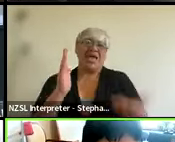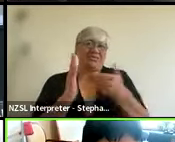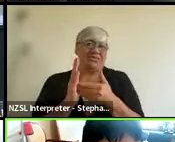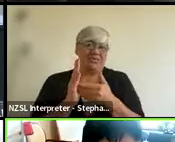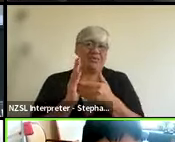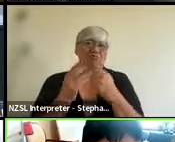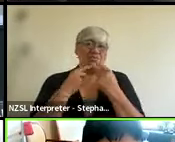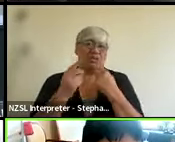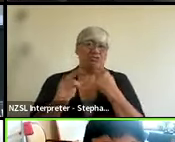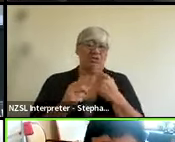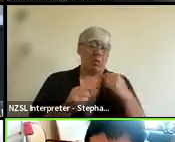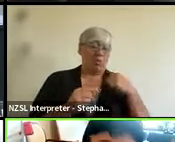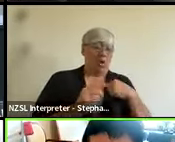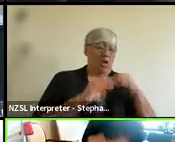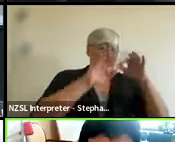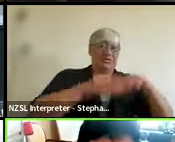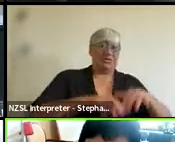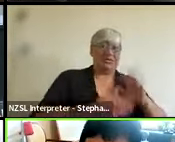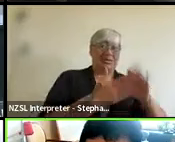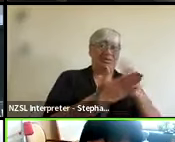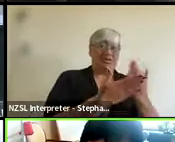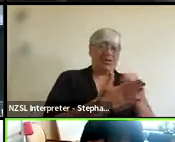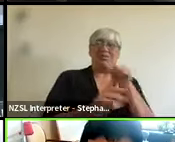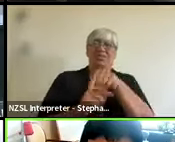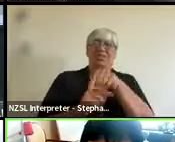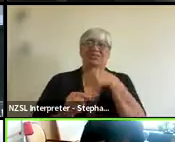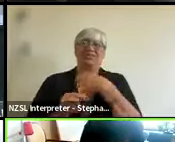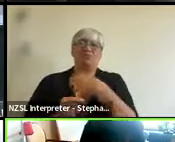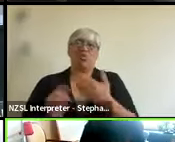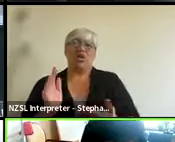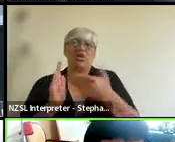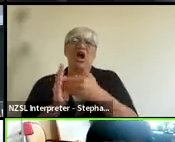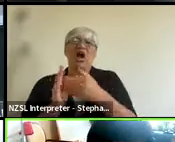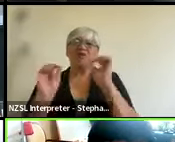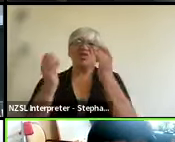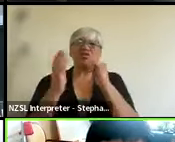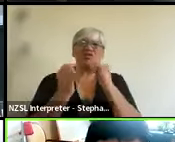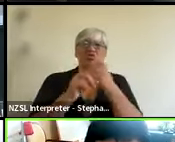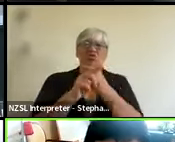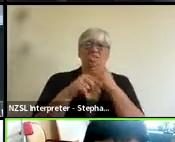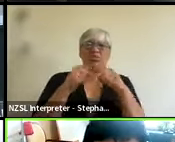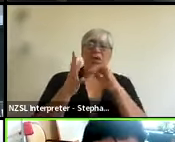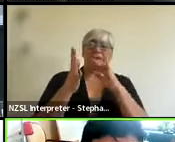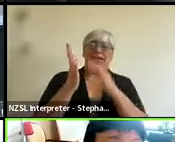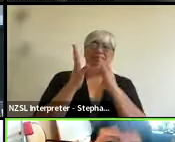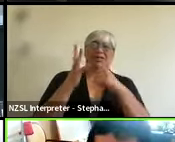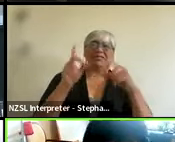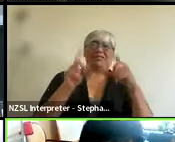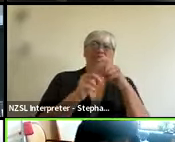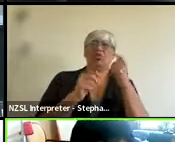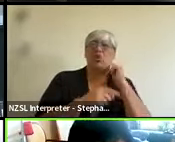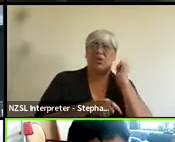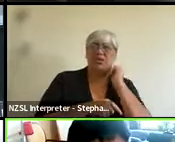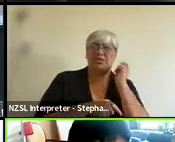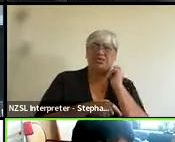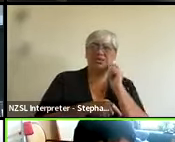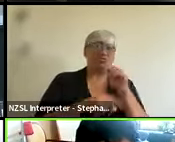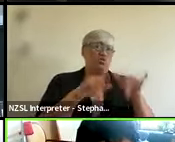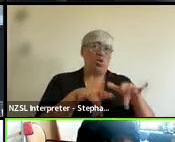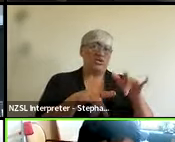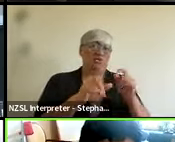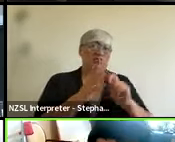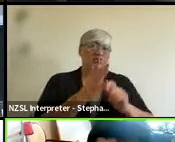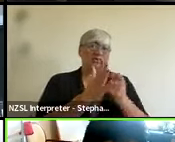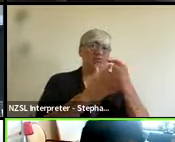I have shared before, because I've talked about the MSD toilets at Papakura and still don't have those toilets